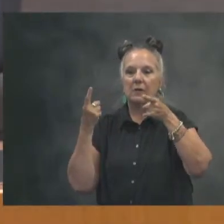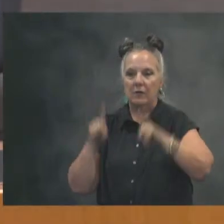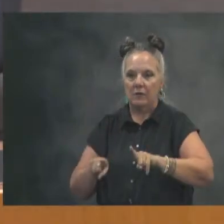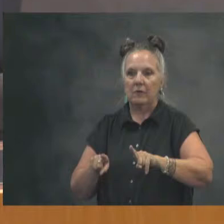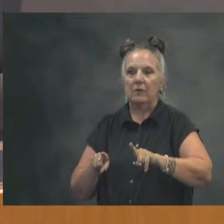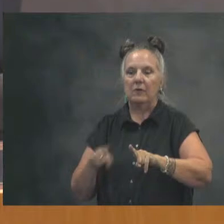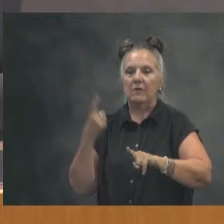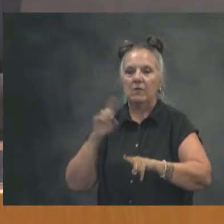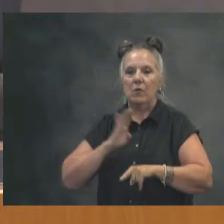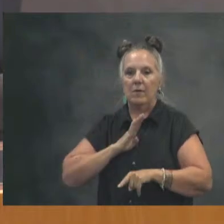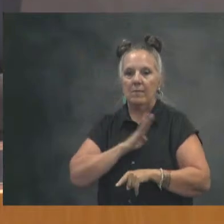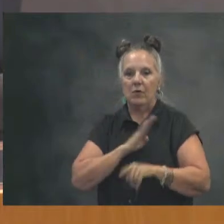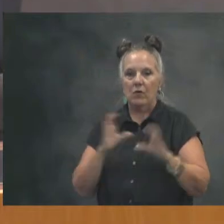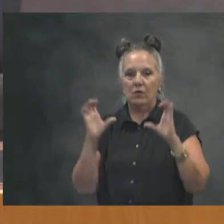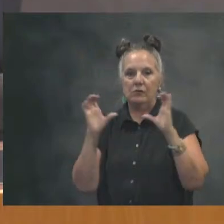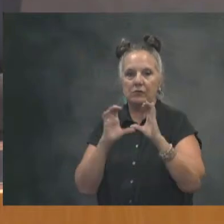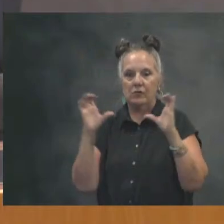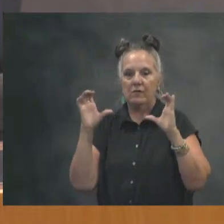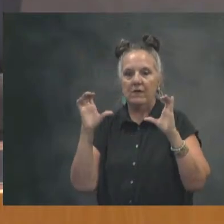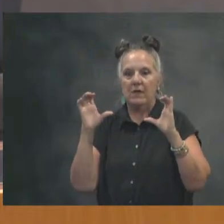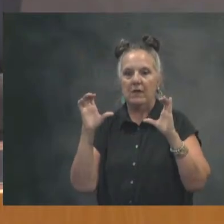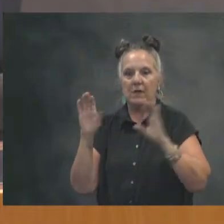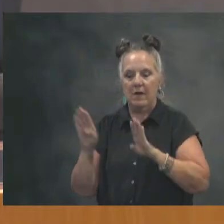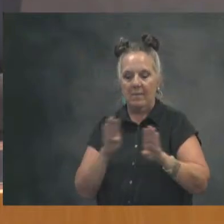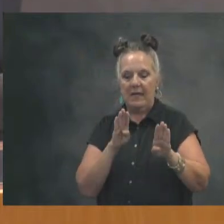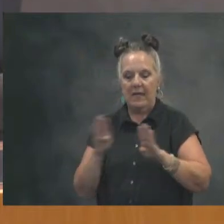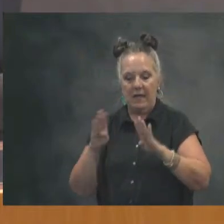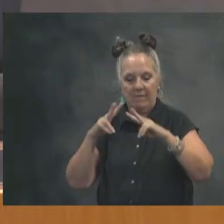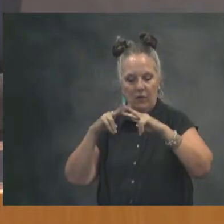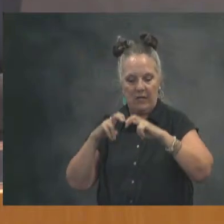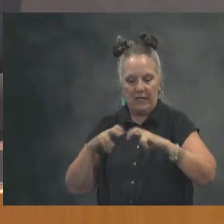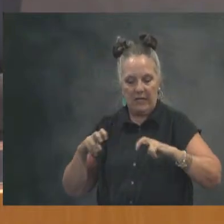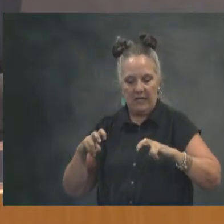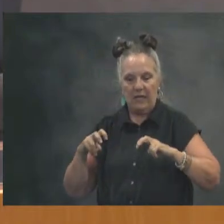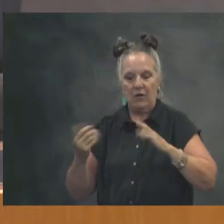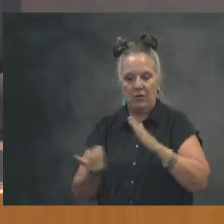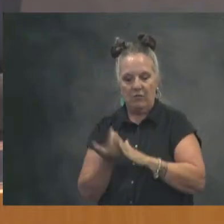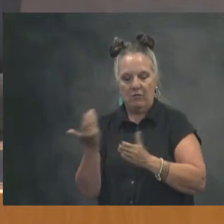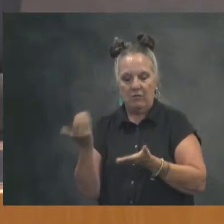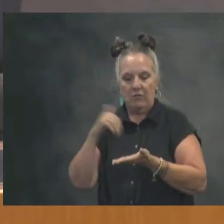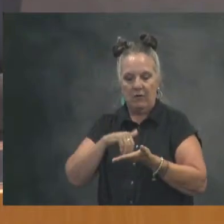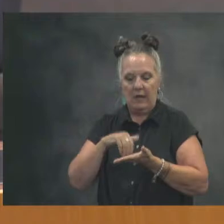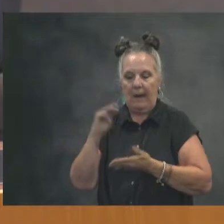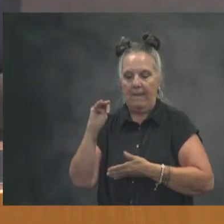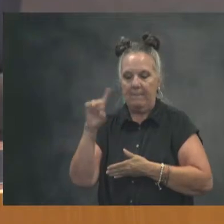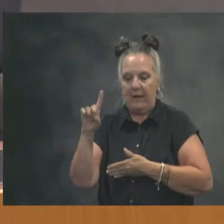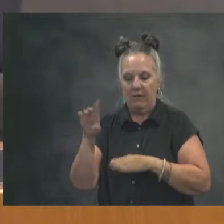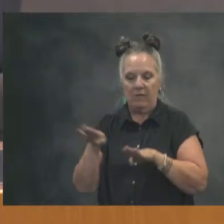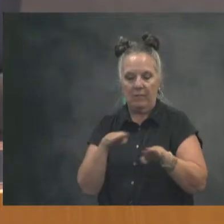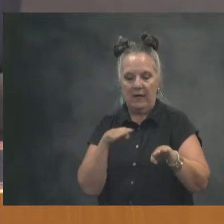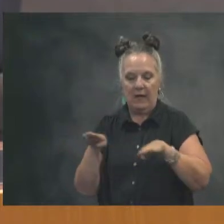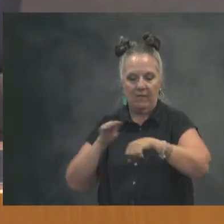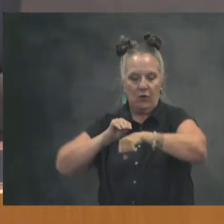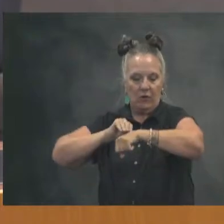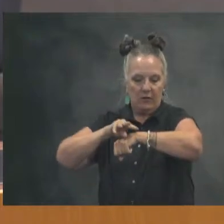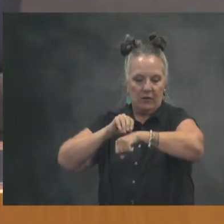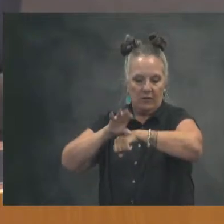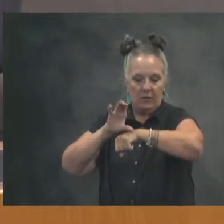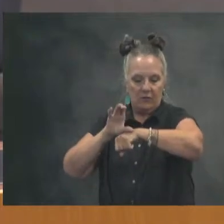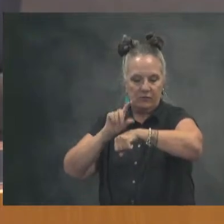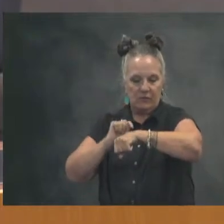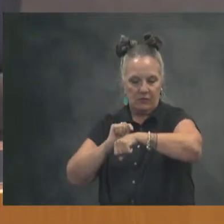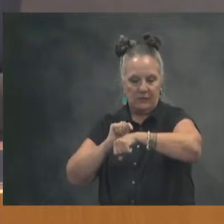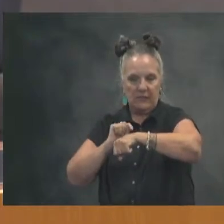for board certified behavior analysts, renewal to Maryland Behavioral Consulting,